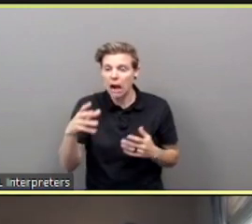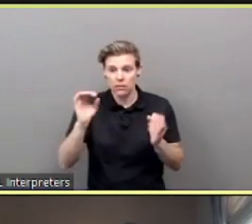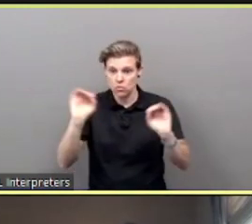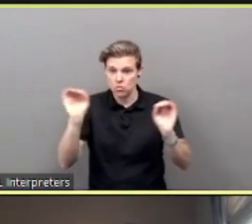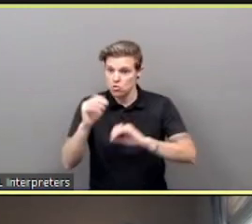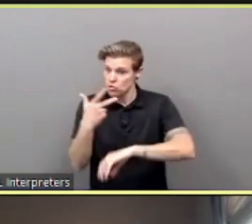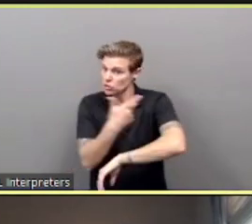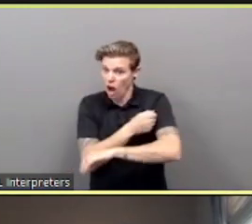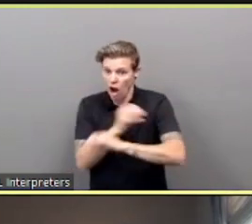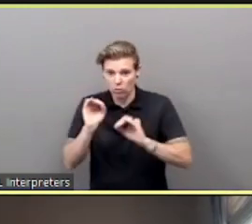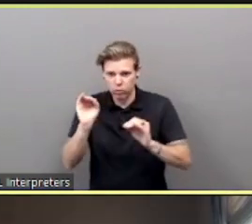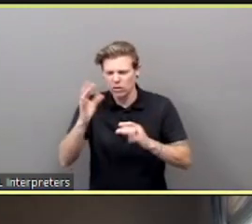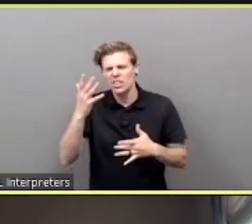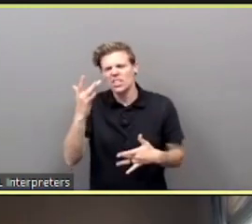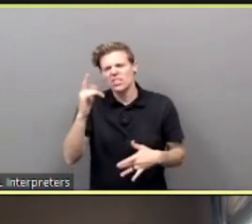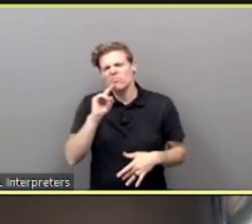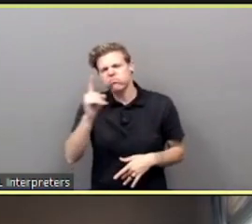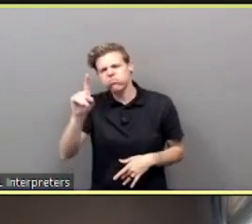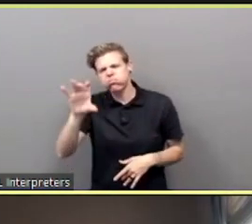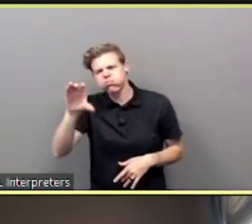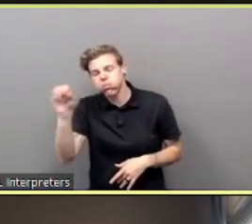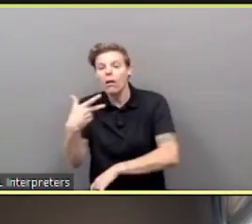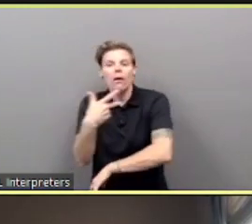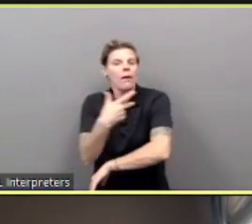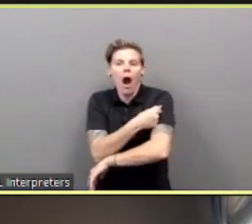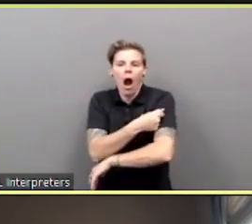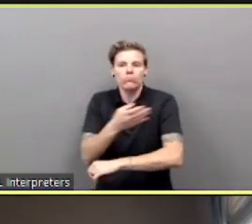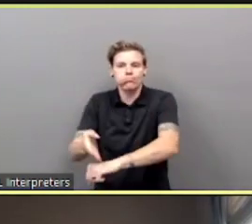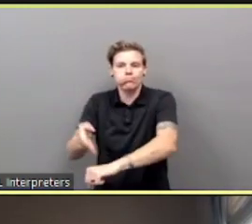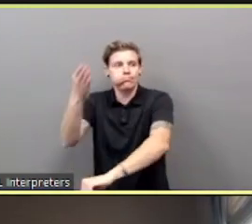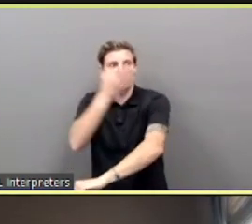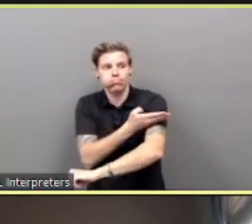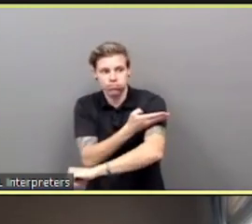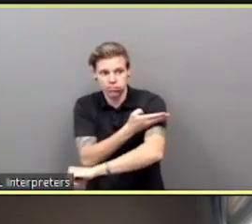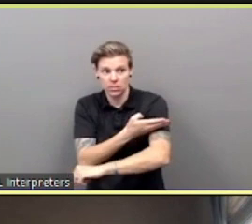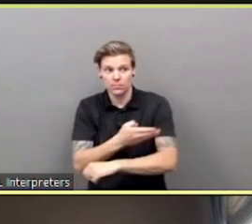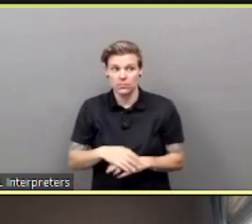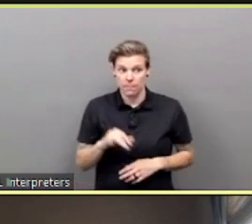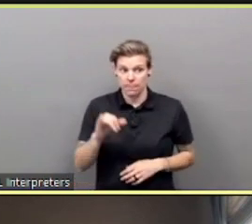yet at an EUA